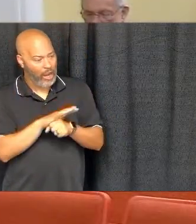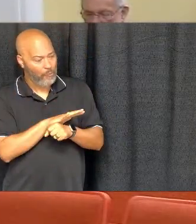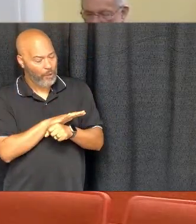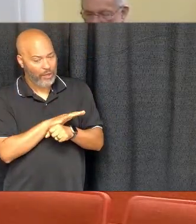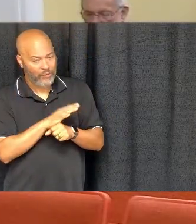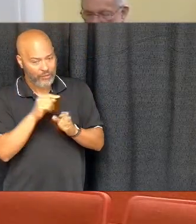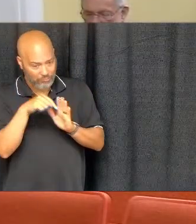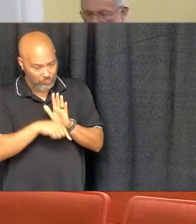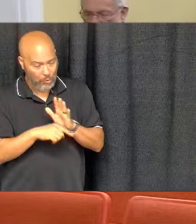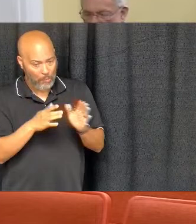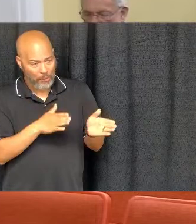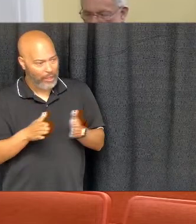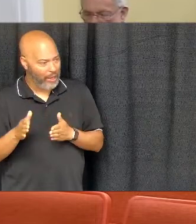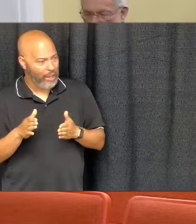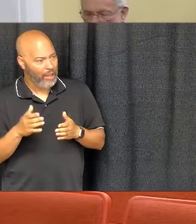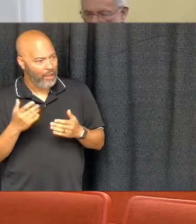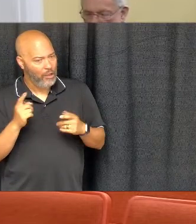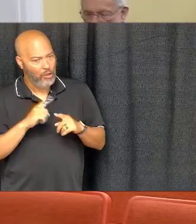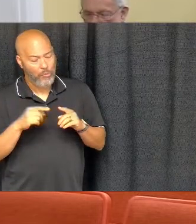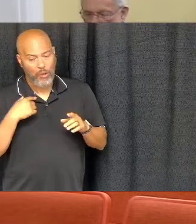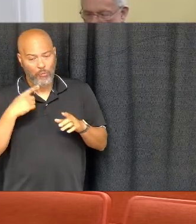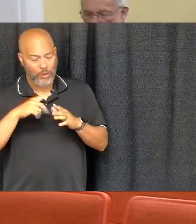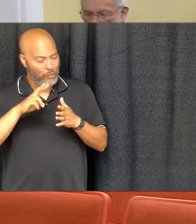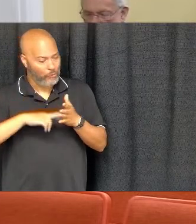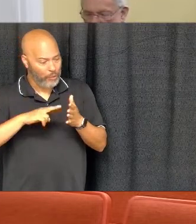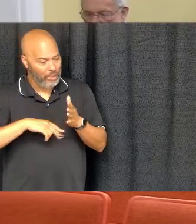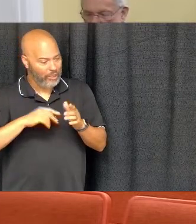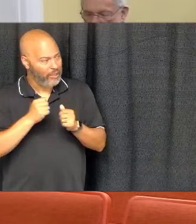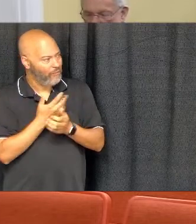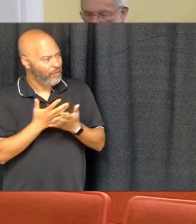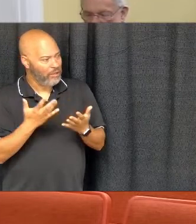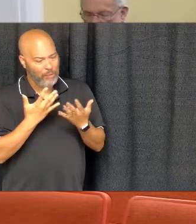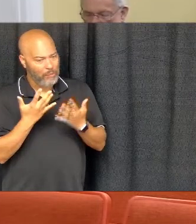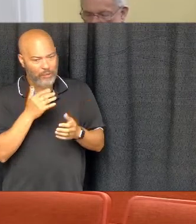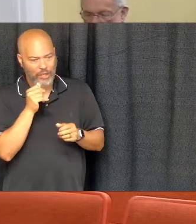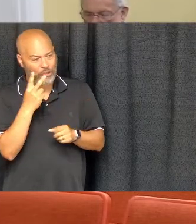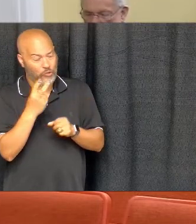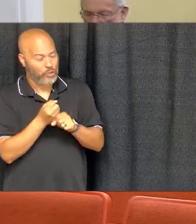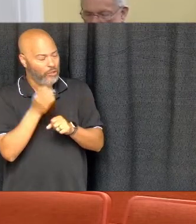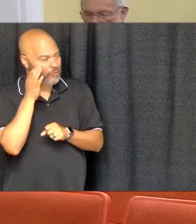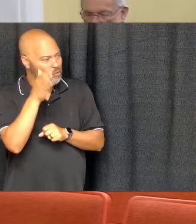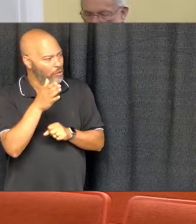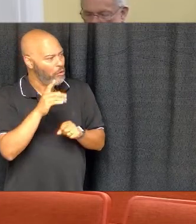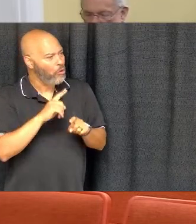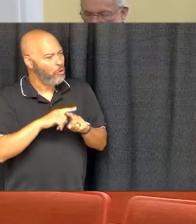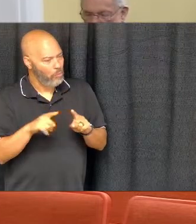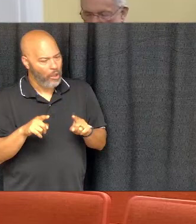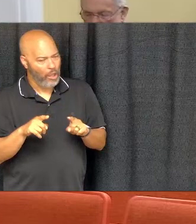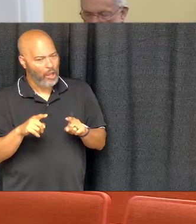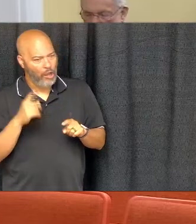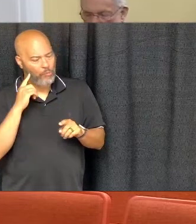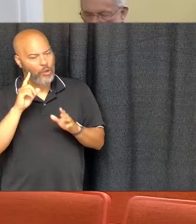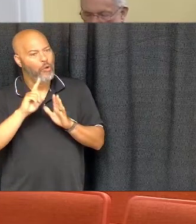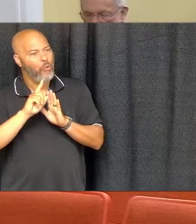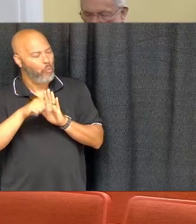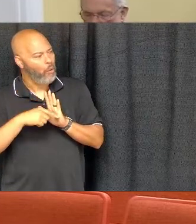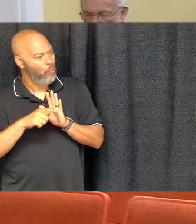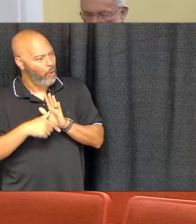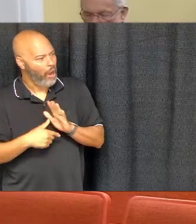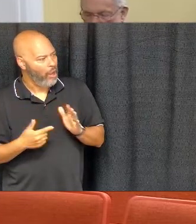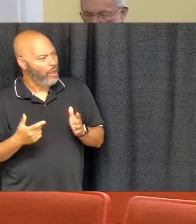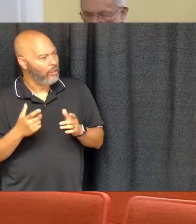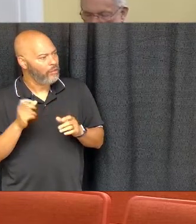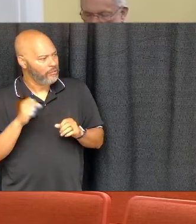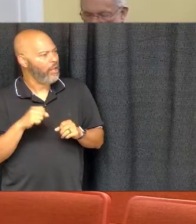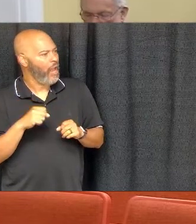Hopefully adopted before the end of the year by the time we get through all the readings. So maybe not 2 years out, but a little longer before we get an ordinance in front of you. Right. regarding